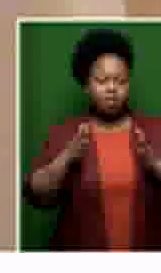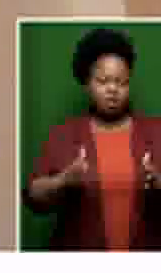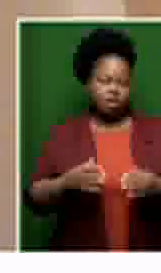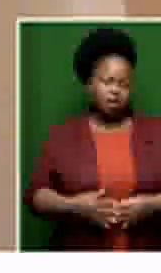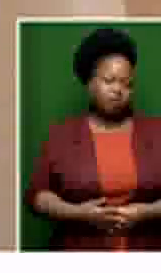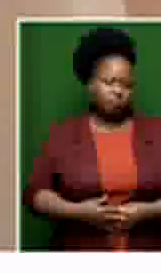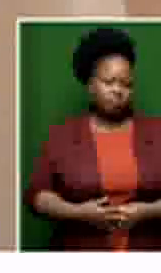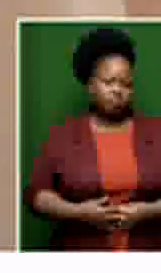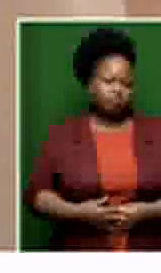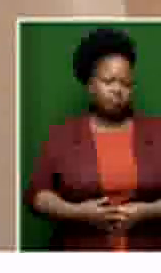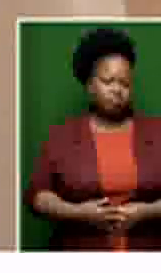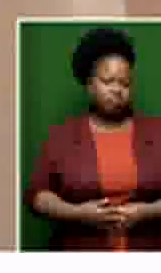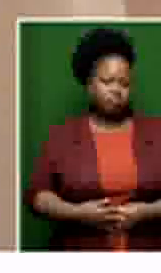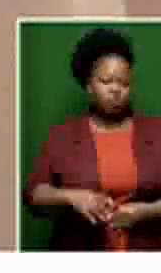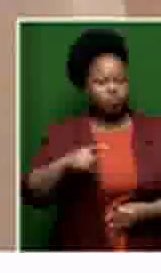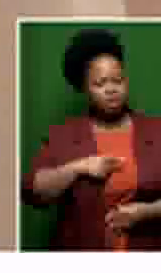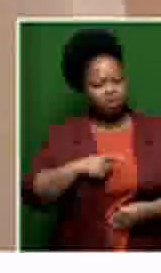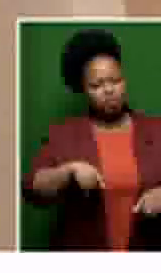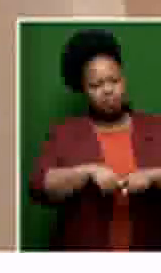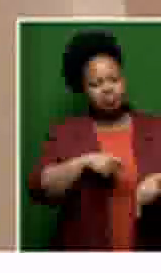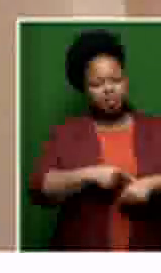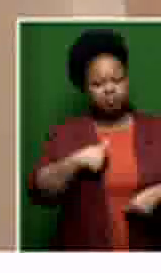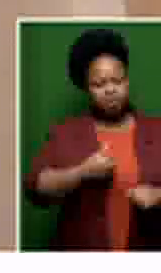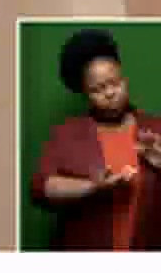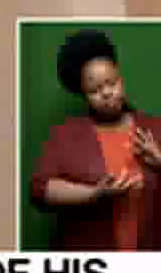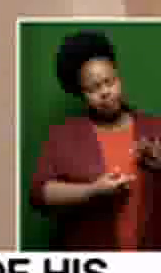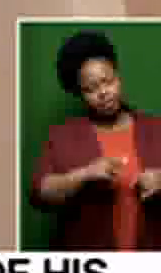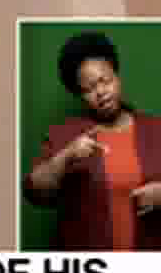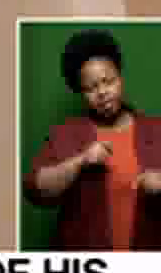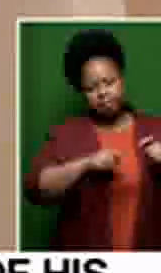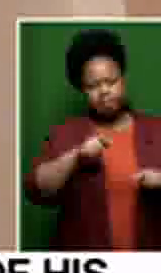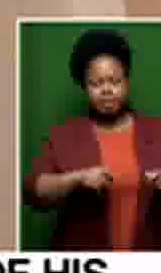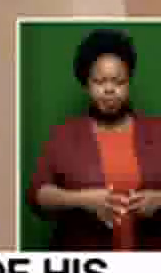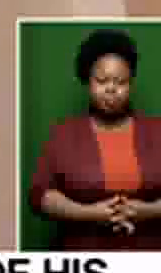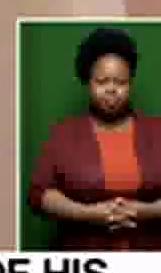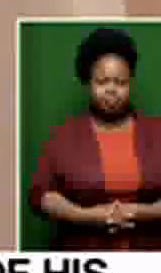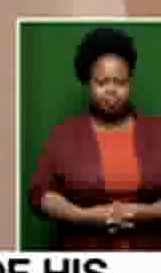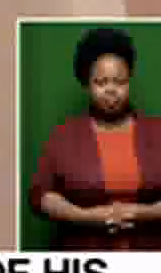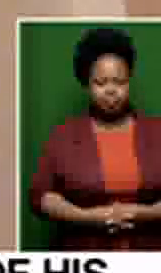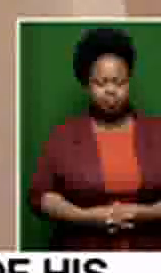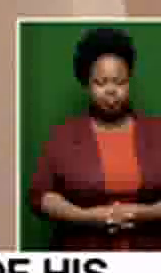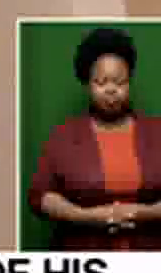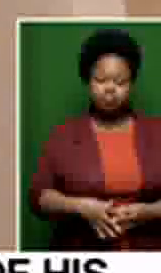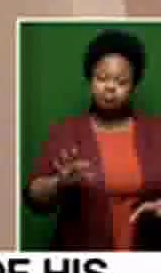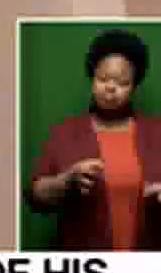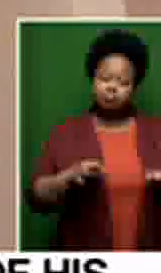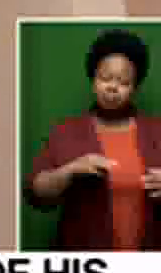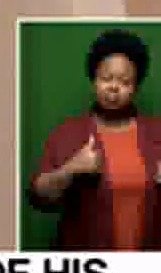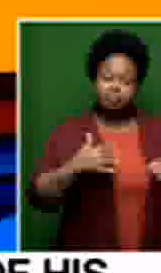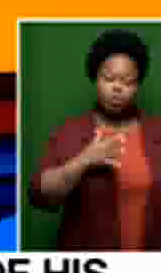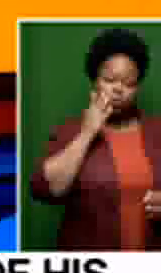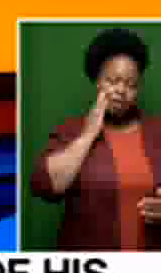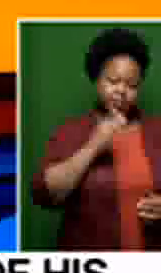music, I want to inspire a lot of people like myself that have dreams. And when did the music bug bite